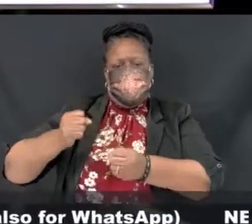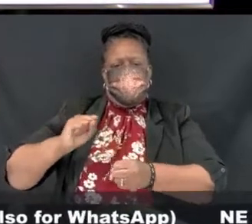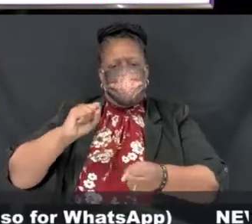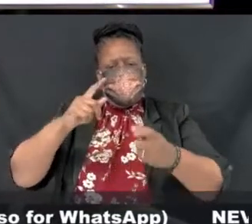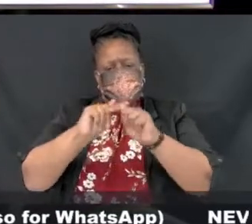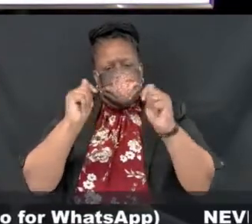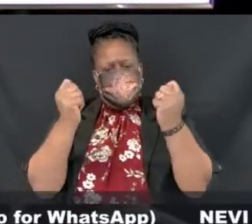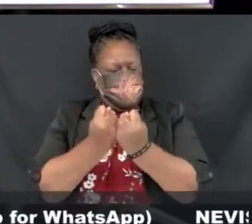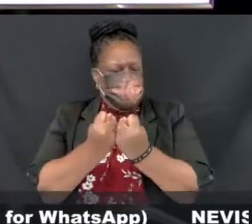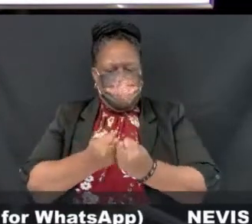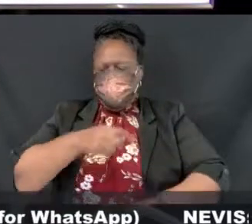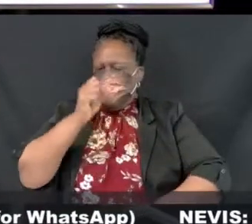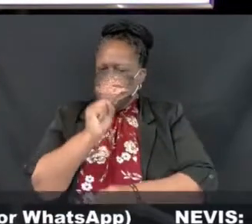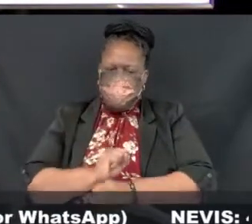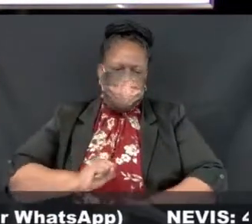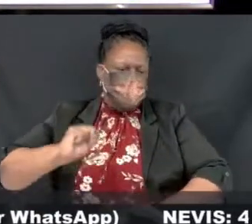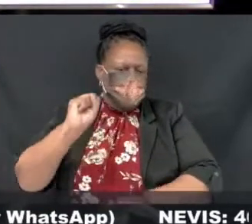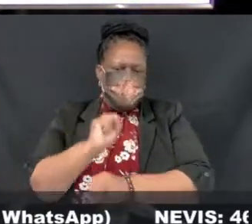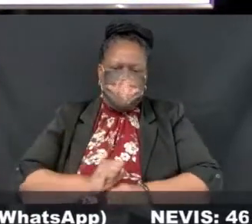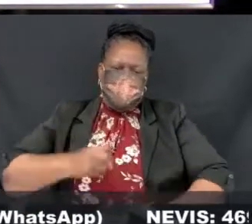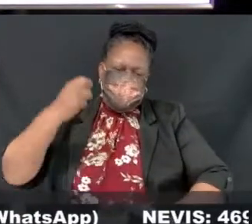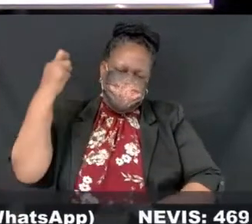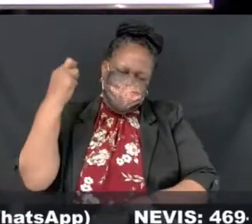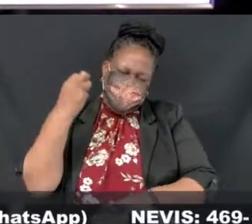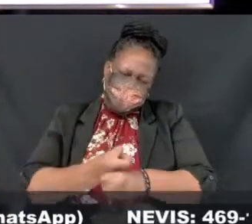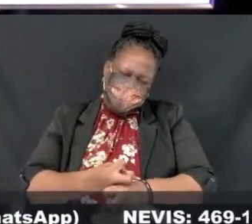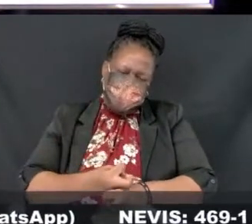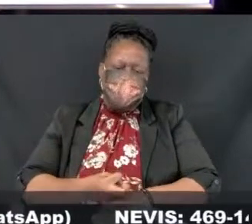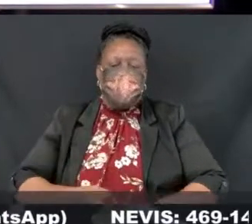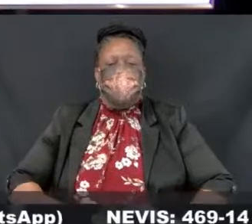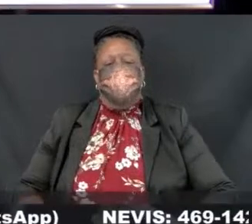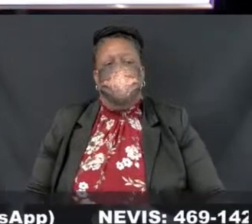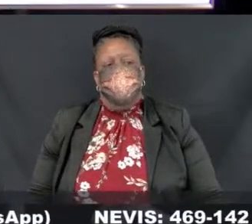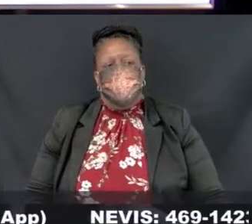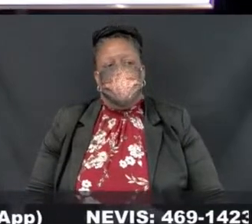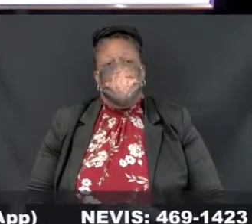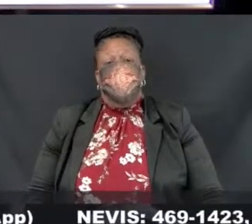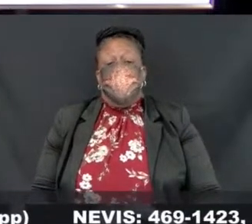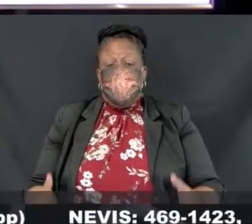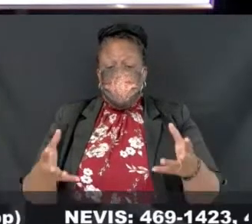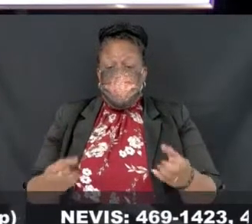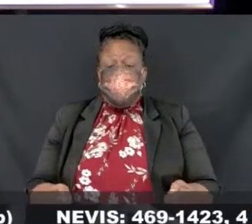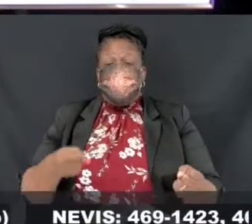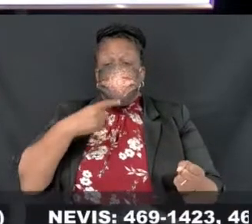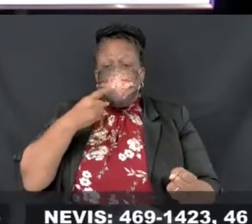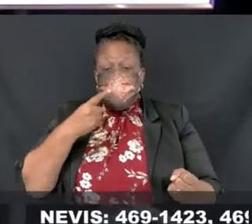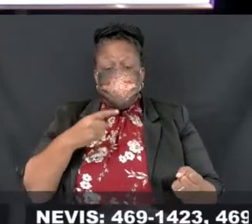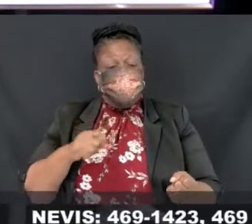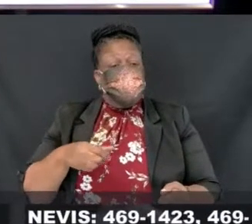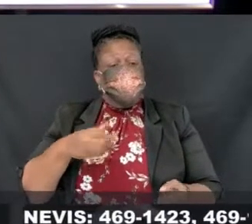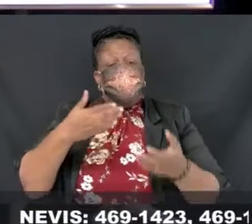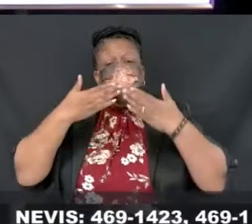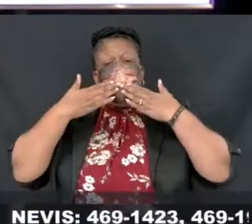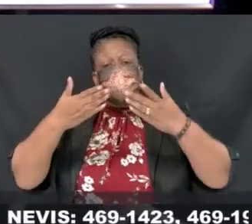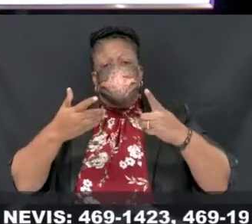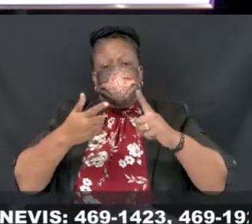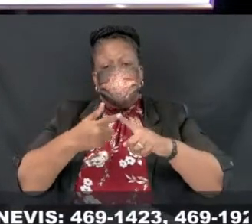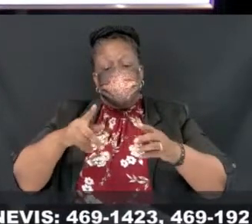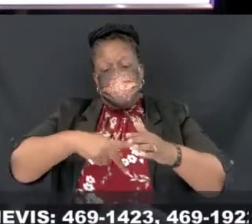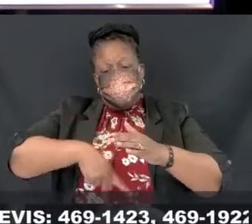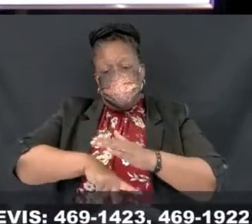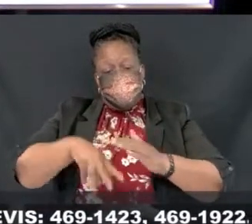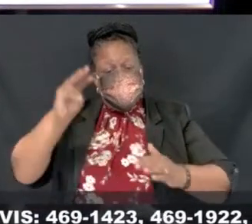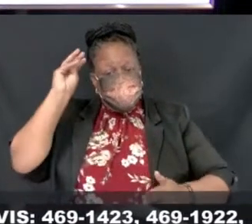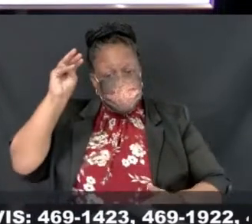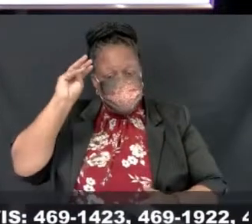to put on record my commendation for our Prime Minister for the astute leadership he provided during this